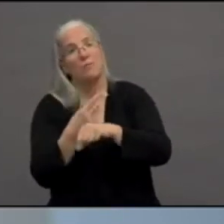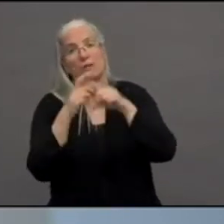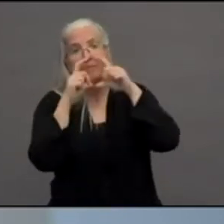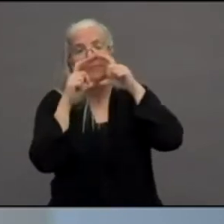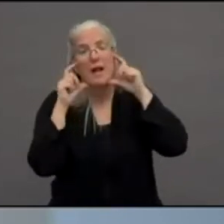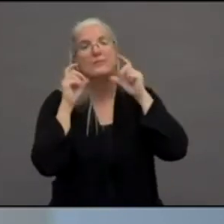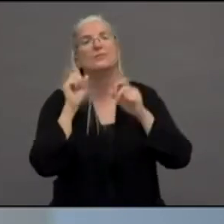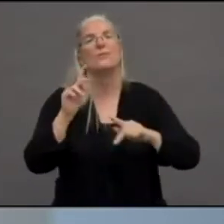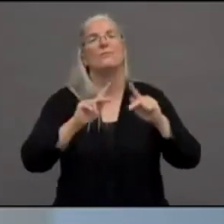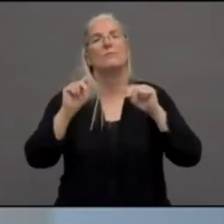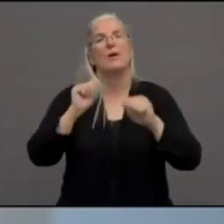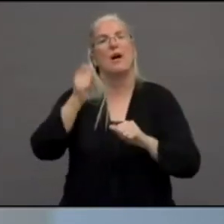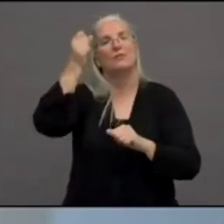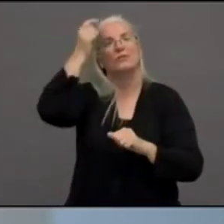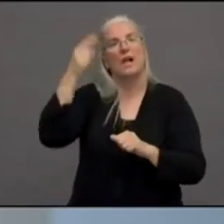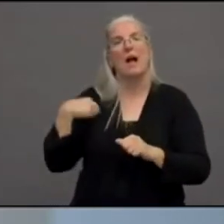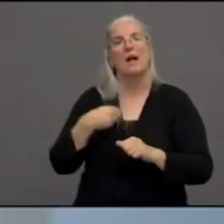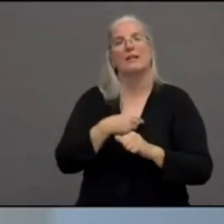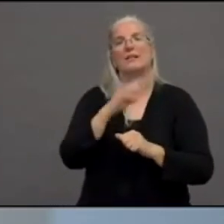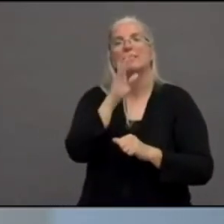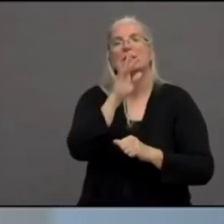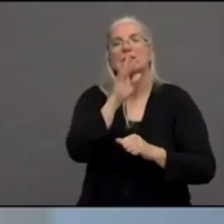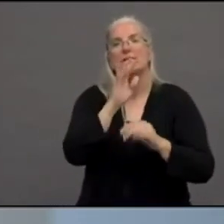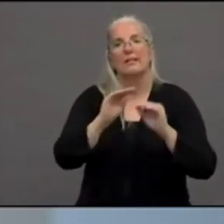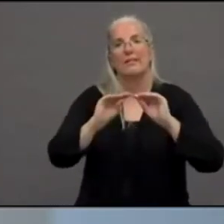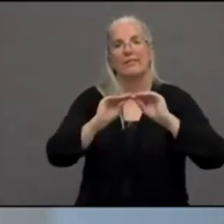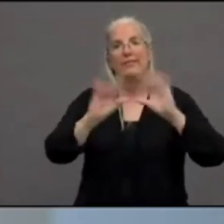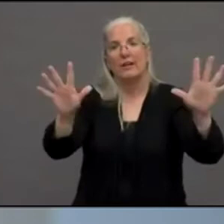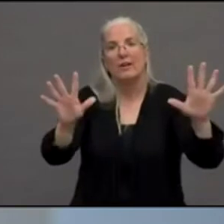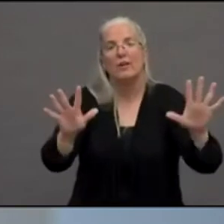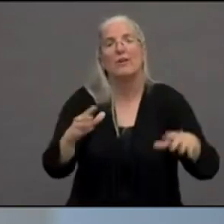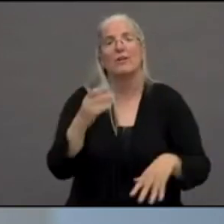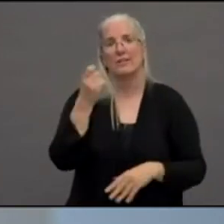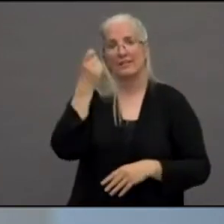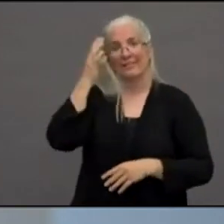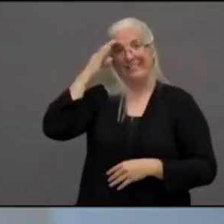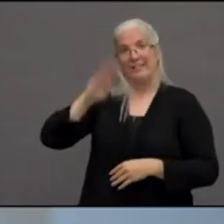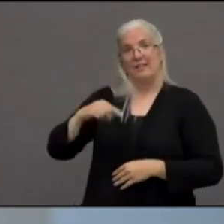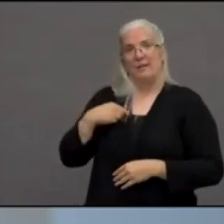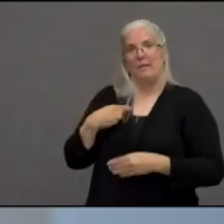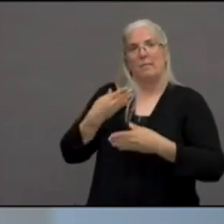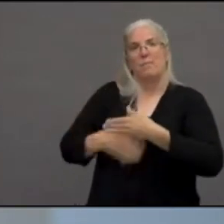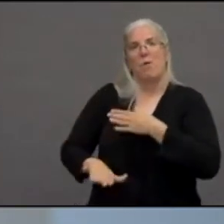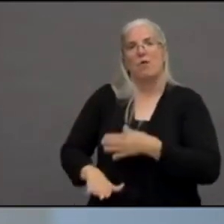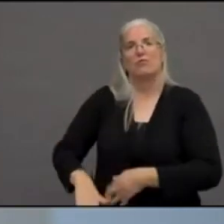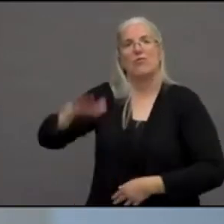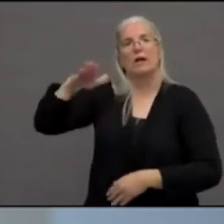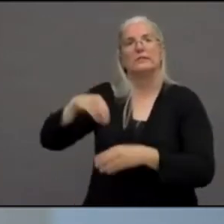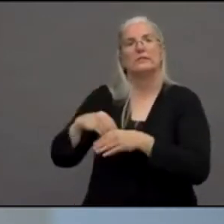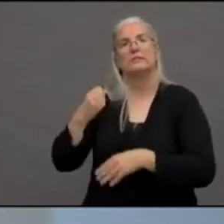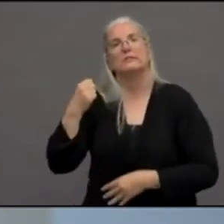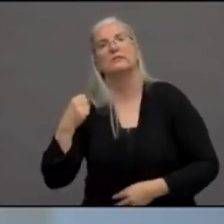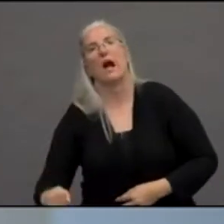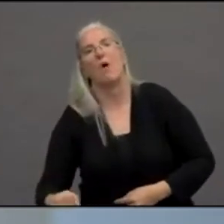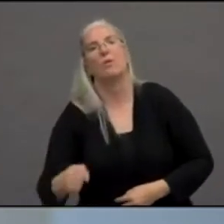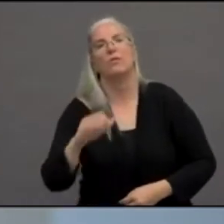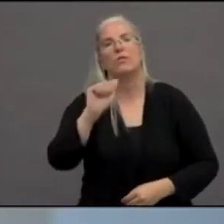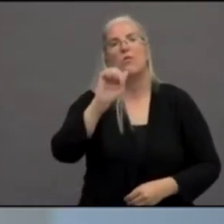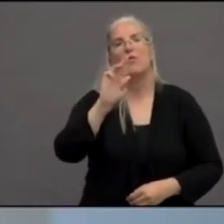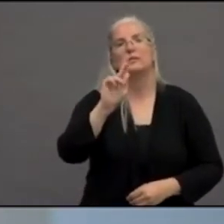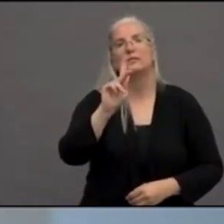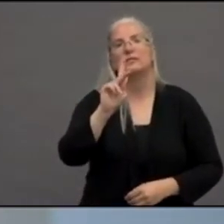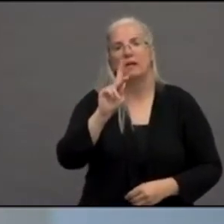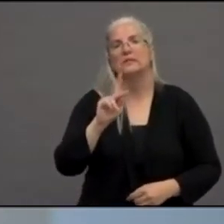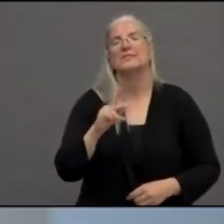and raised in Arkansas, so my pronunciation may not be familiar to you, so if I'm muffled with my mask on, you may